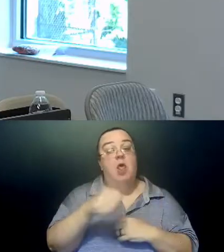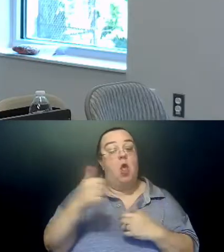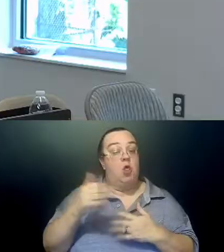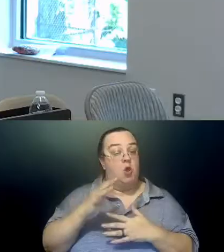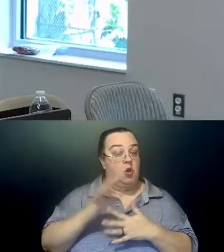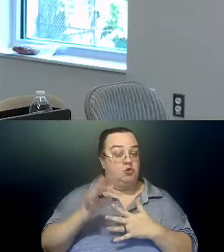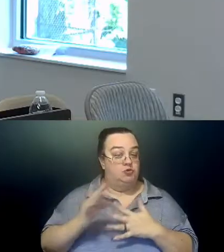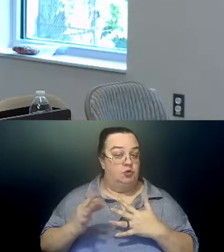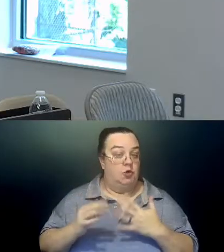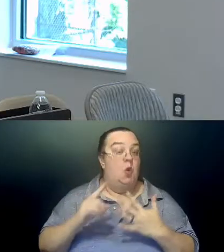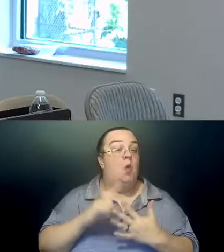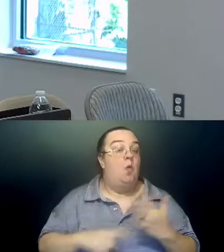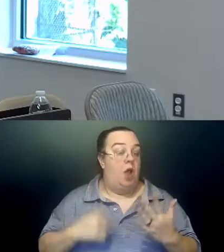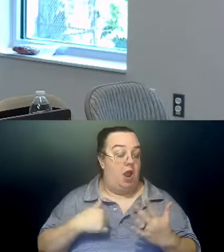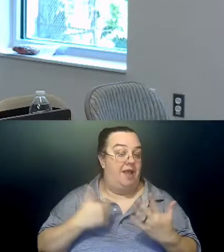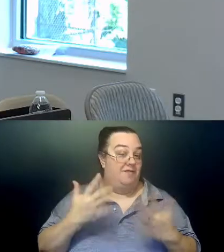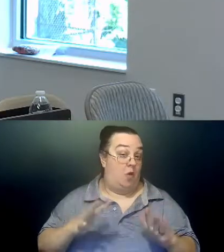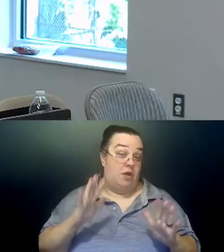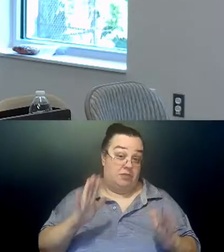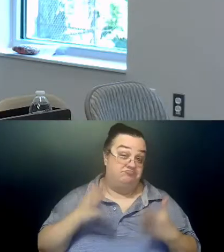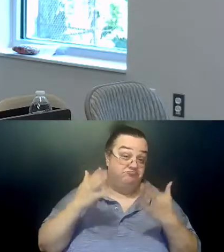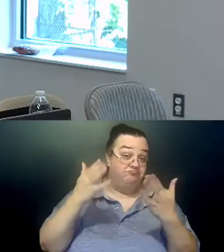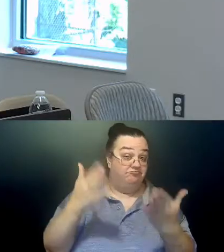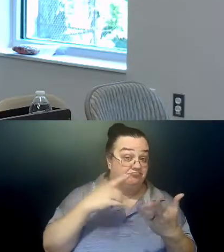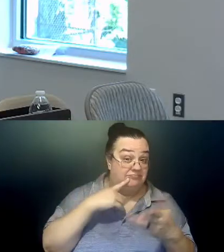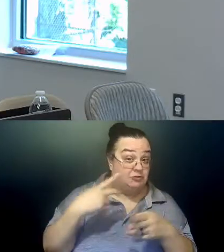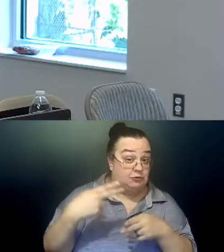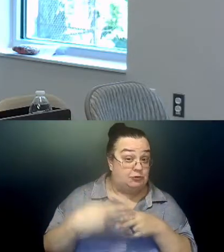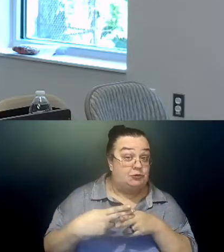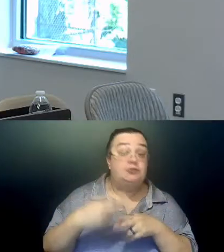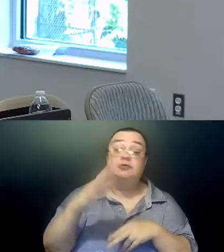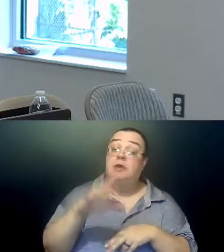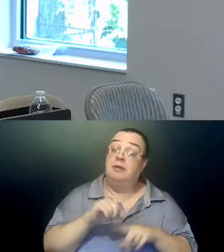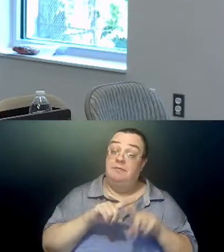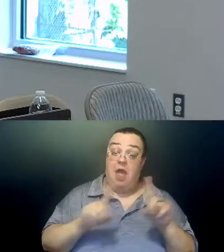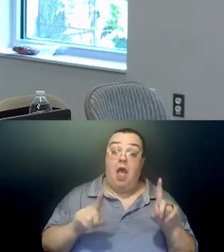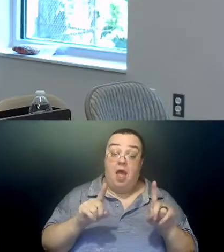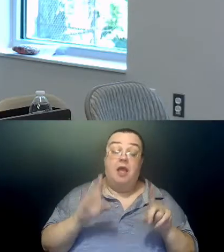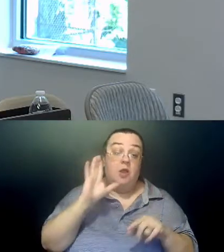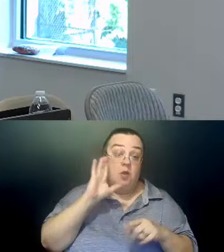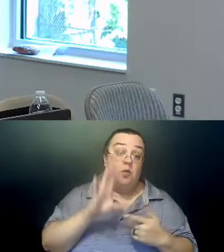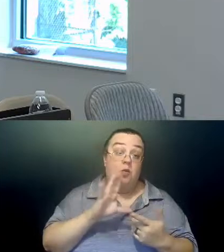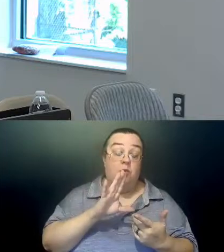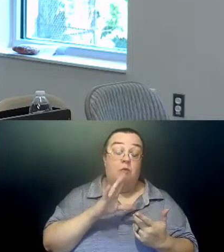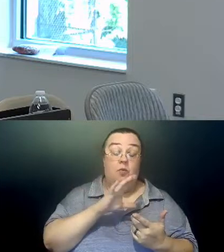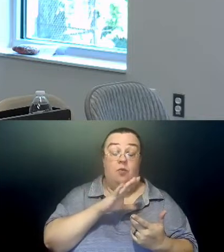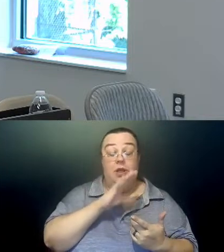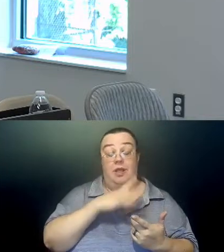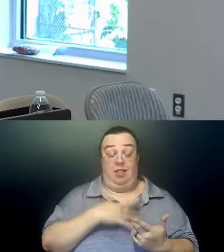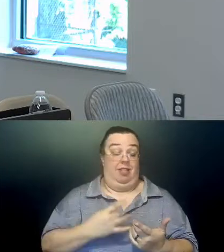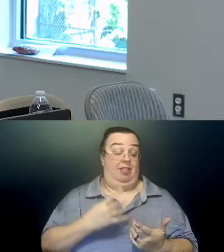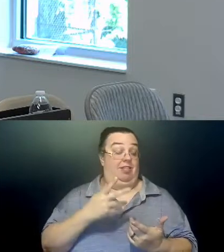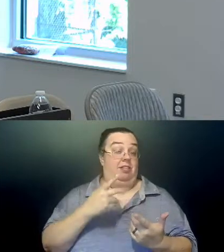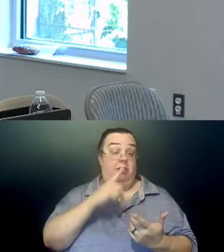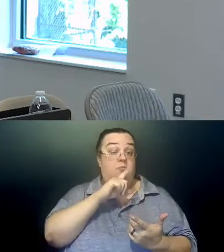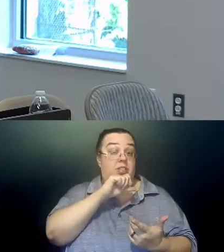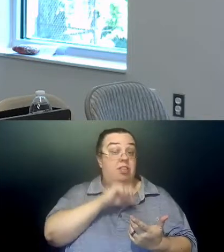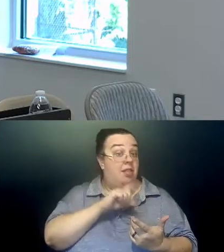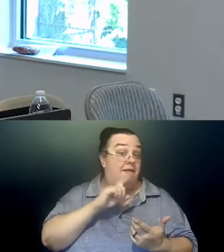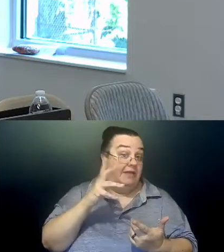have addressed. But I would love to hear more about